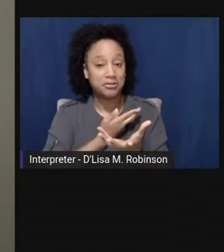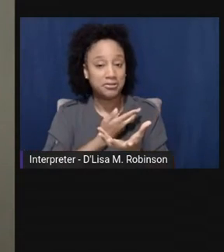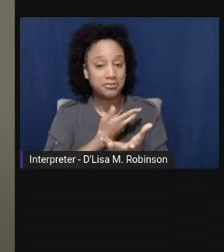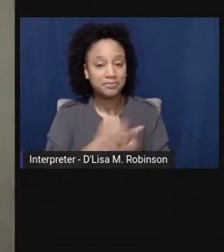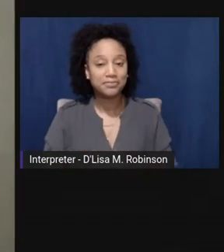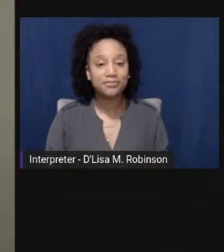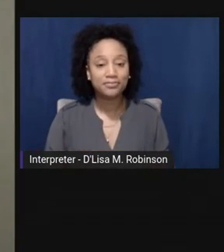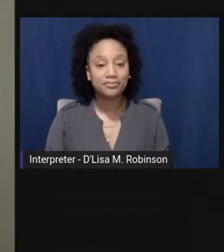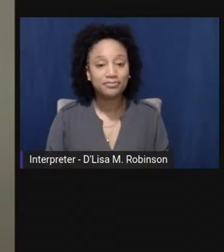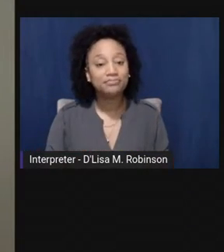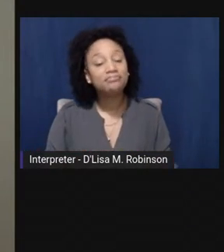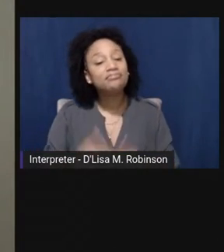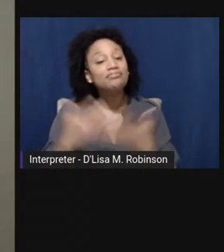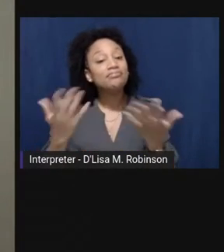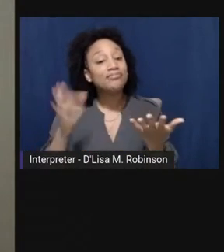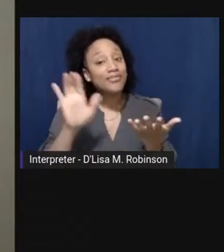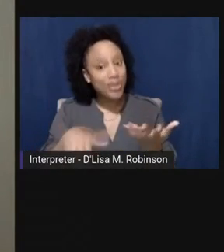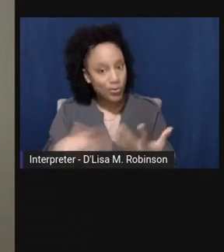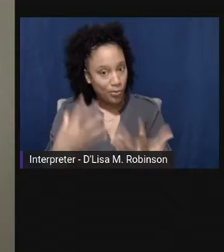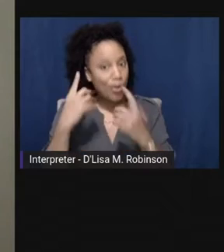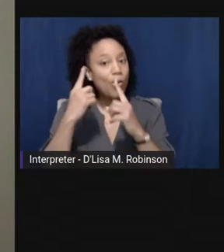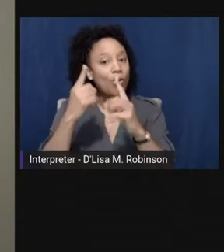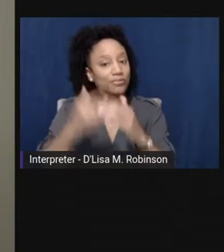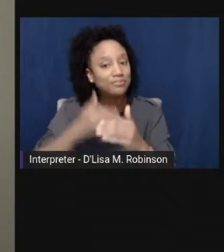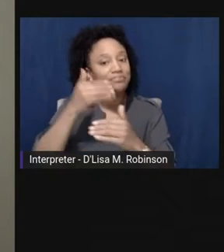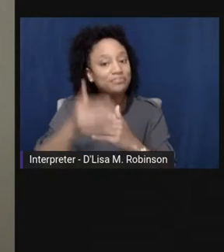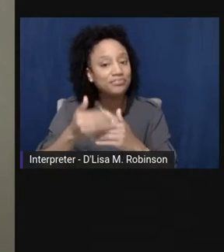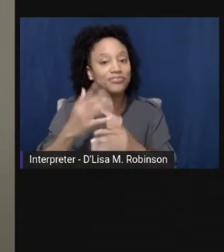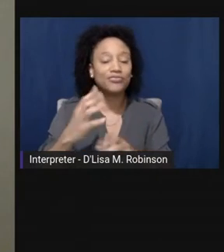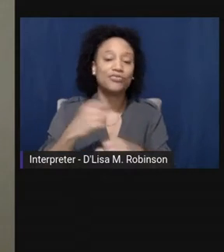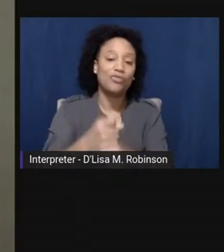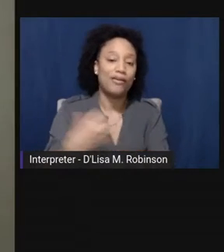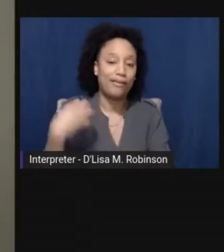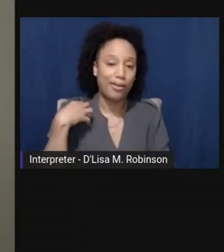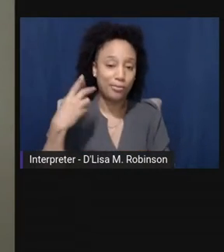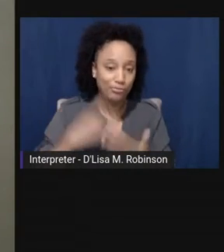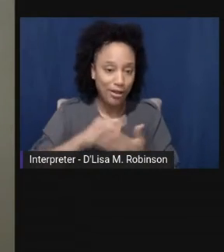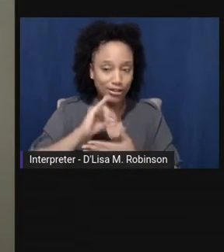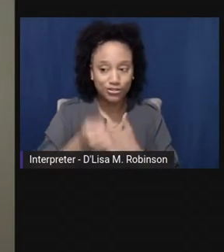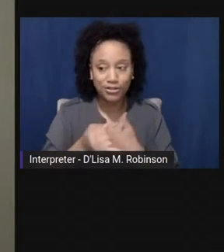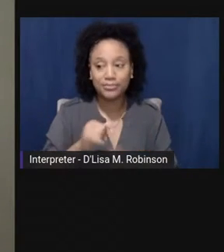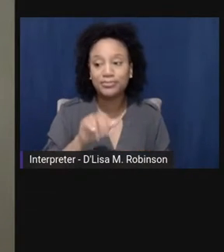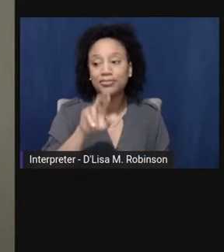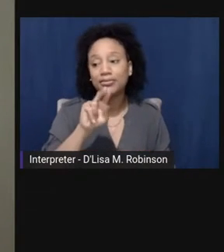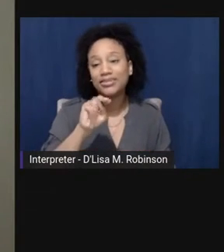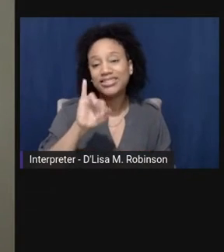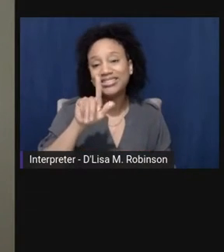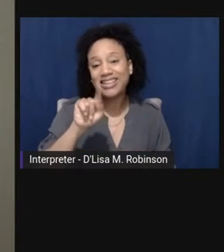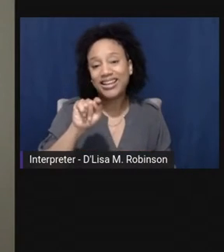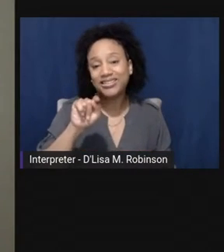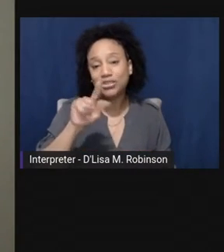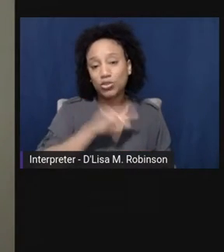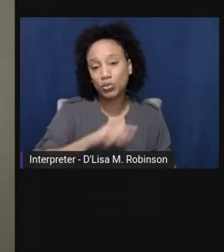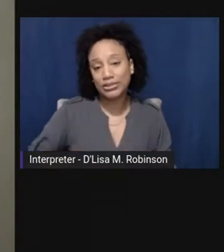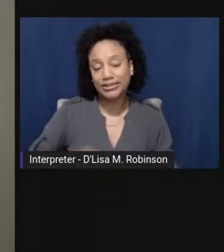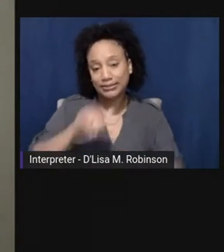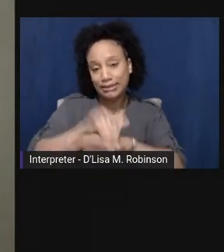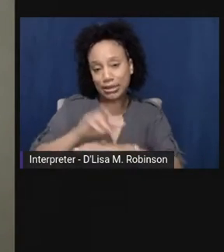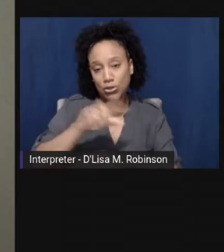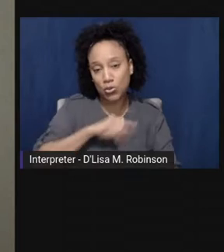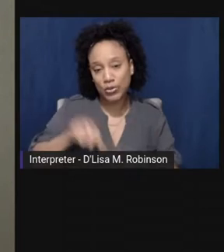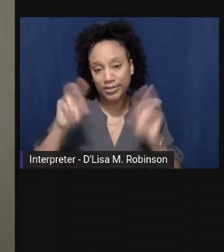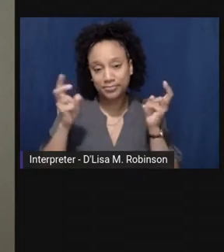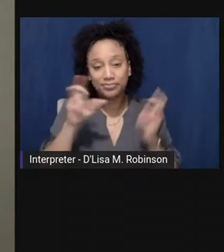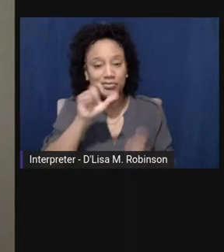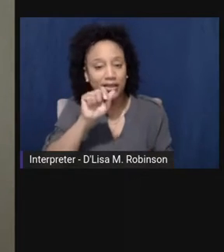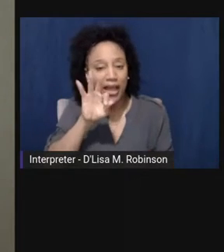And that's what I'm seeking to do with my creative capital project, NightQueen. NightQueen is an